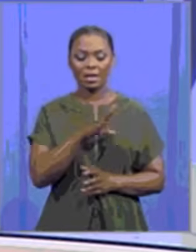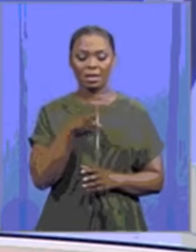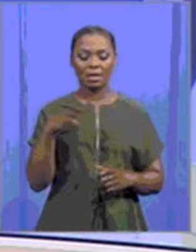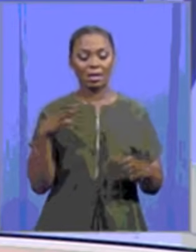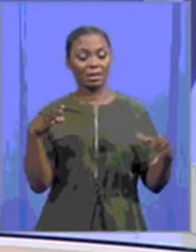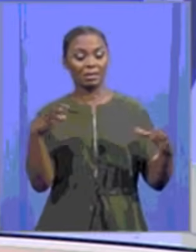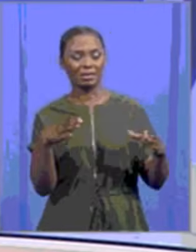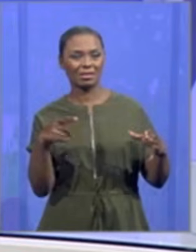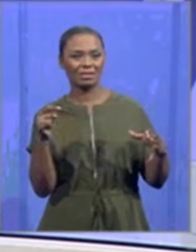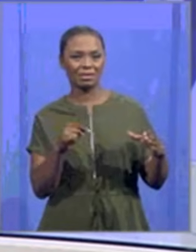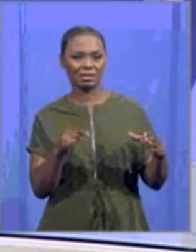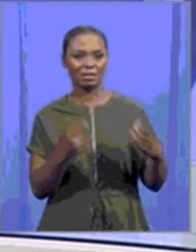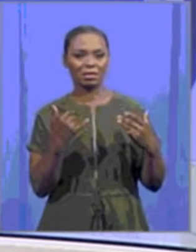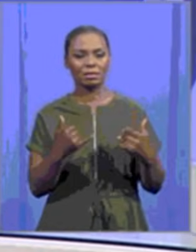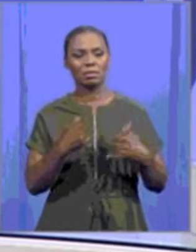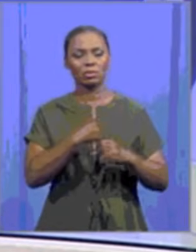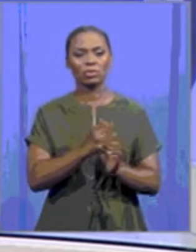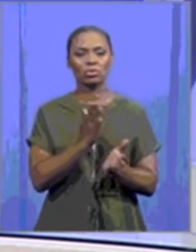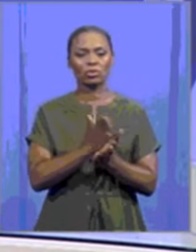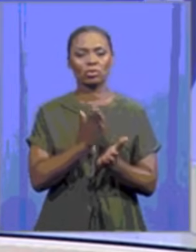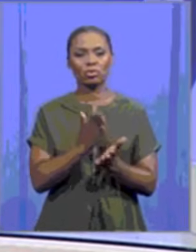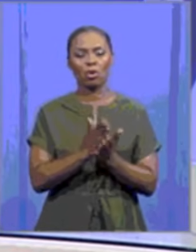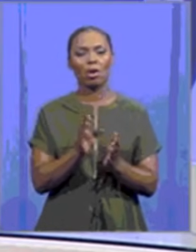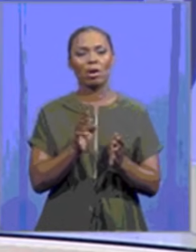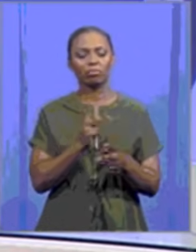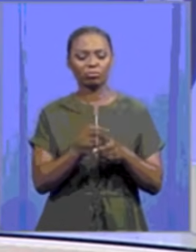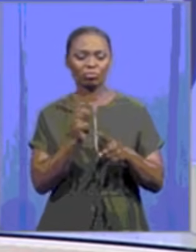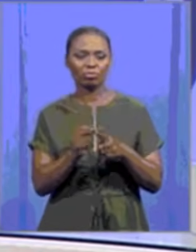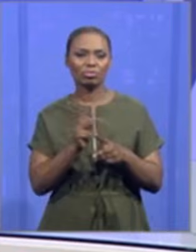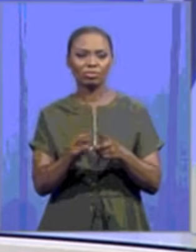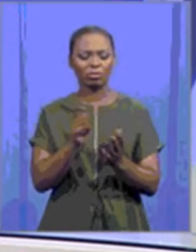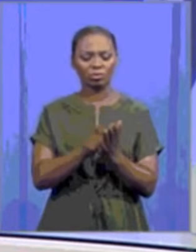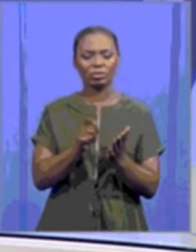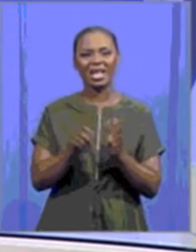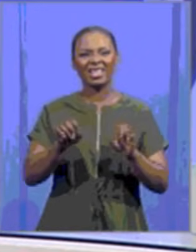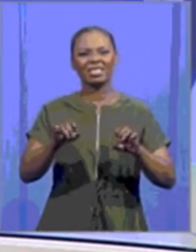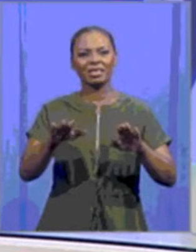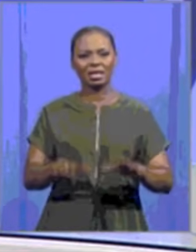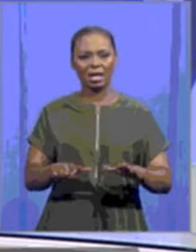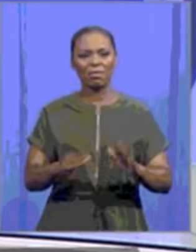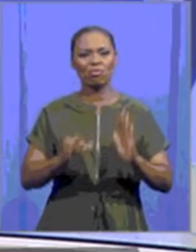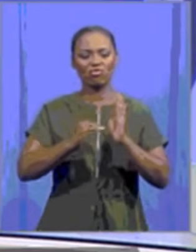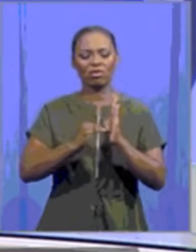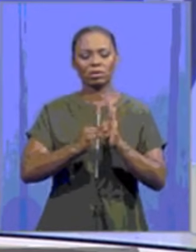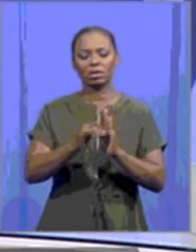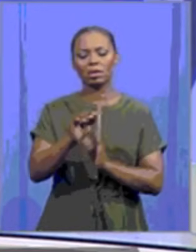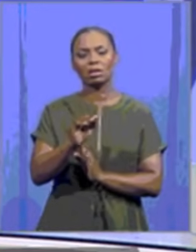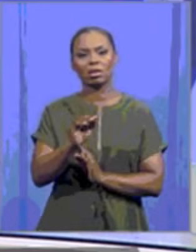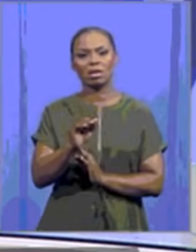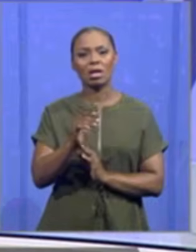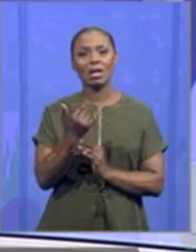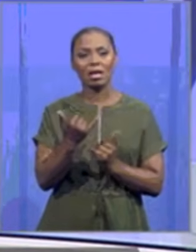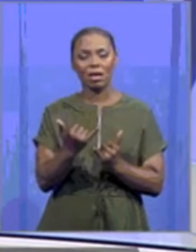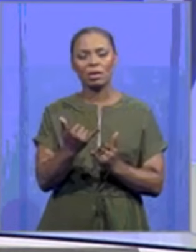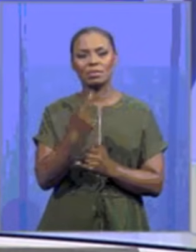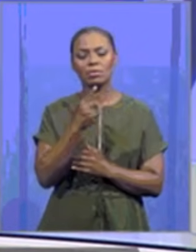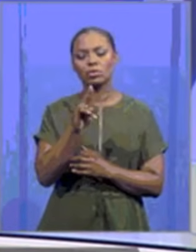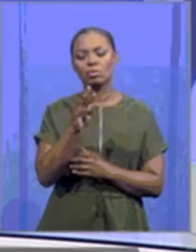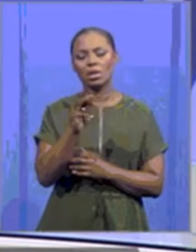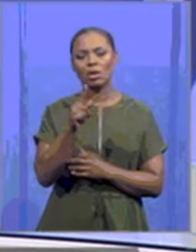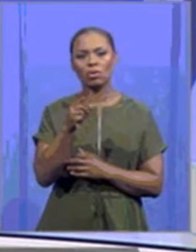Khansele ya go tiišetša boleng bja ditlhahlobo tša marematlou Umalusi e re ba itukišeditše go hlokomela le go laola go